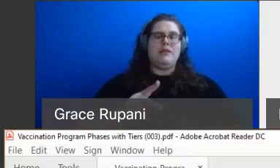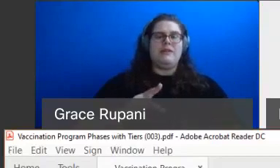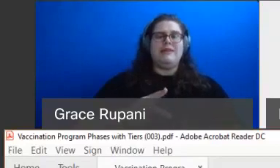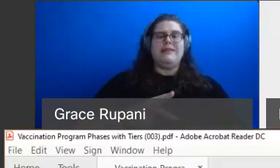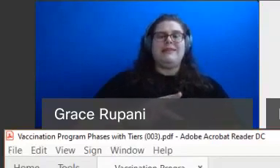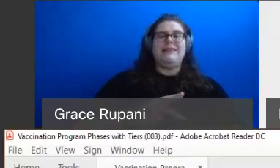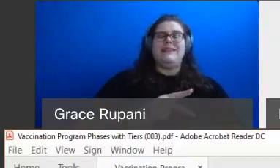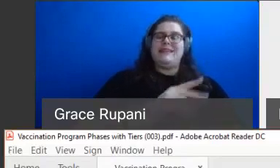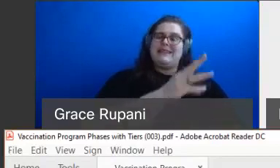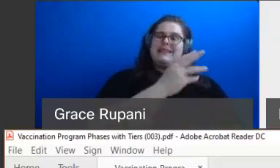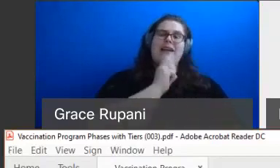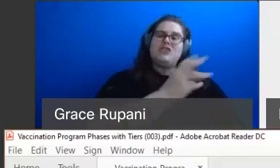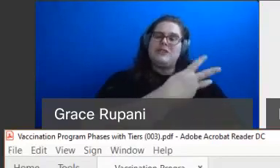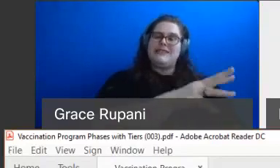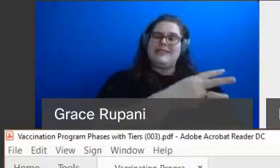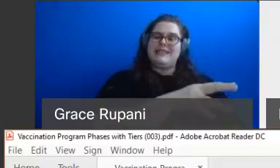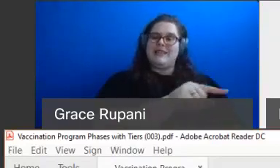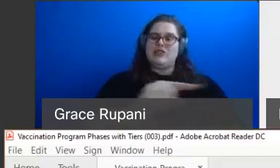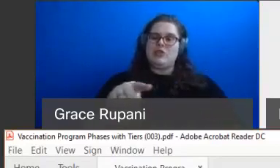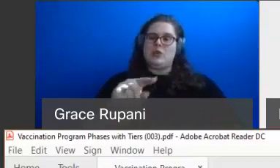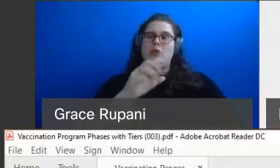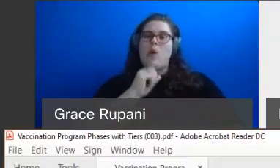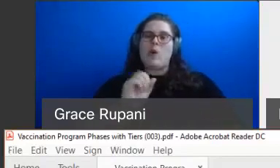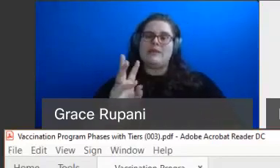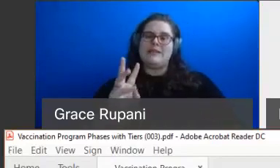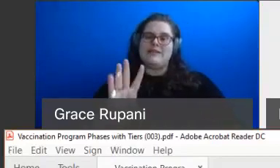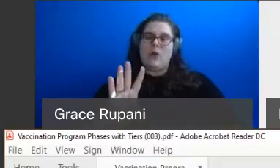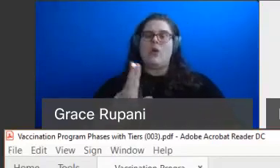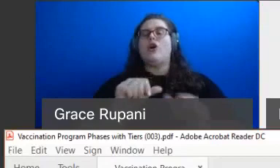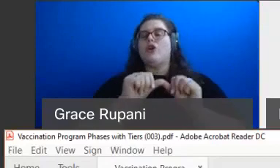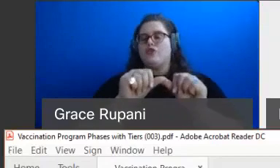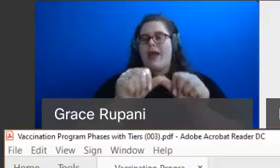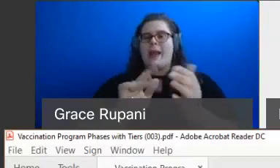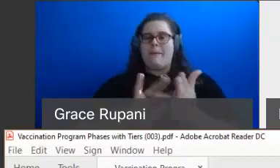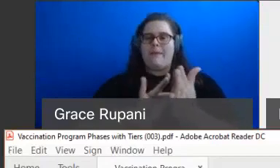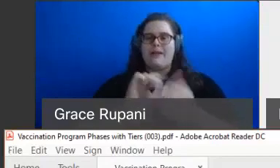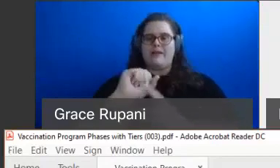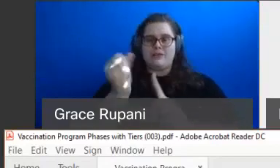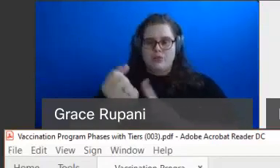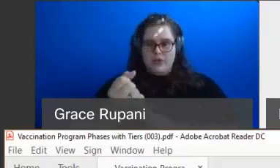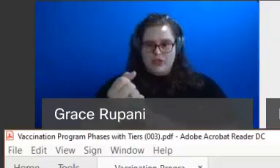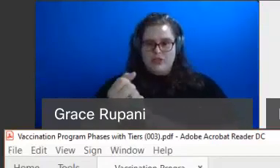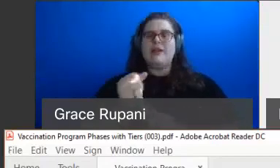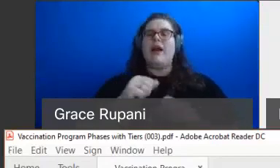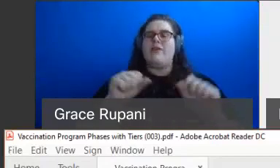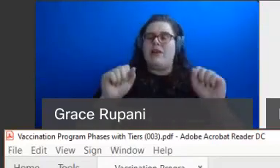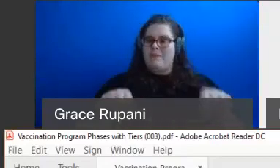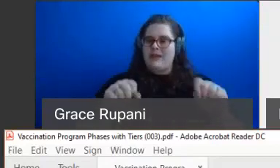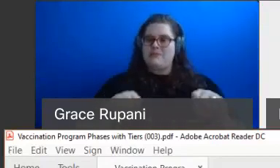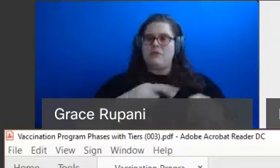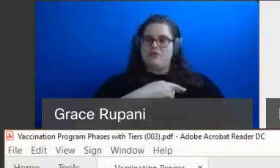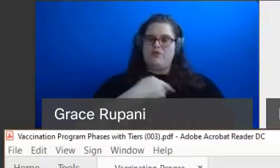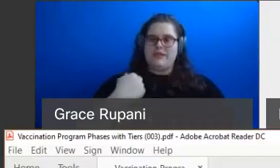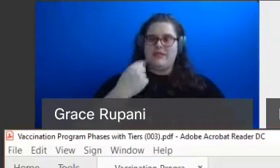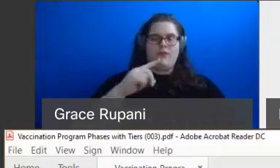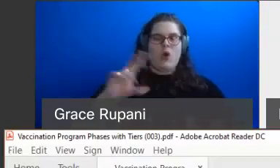years old with a chronic medical condition with increased risk of complications for COVID,